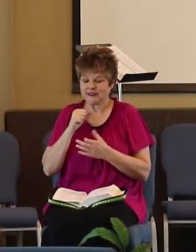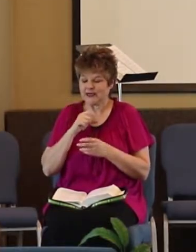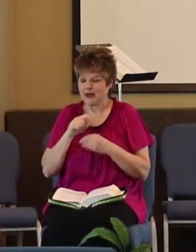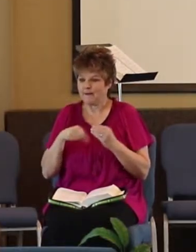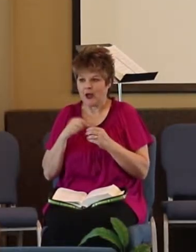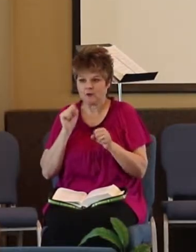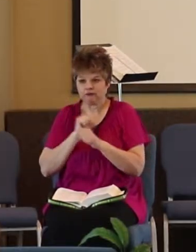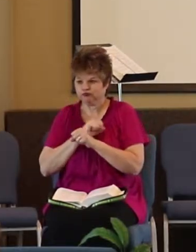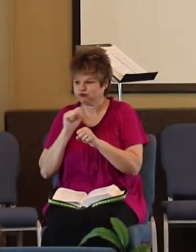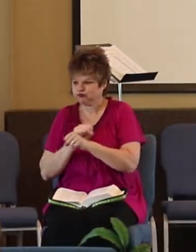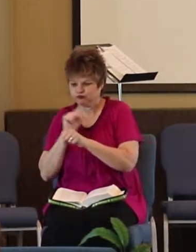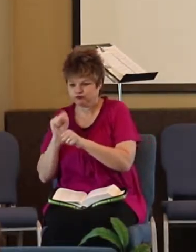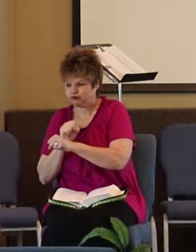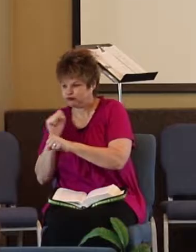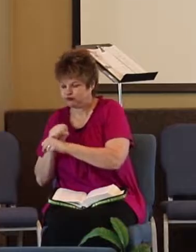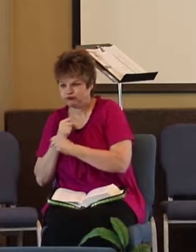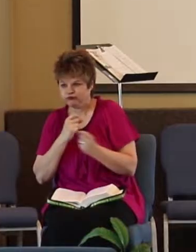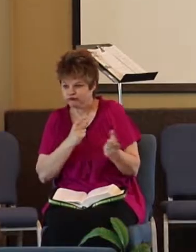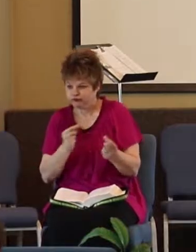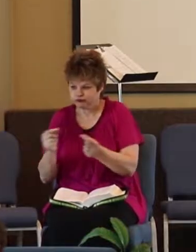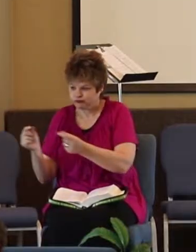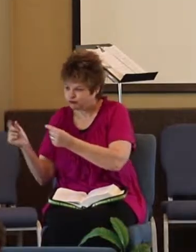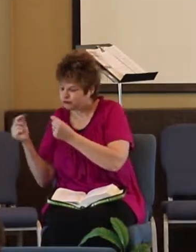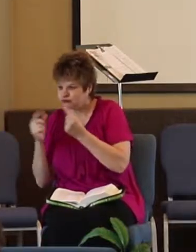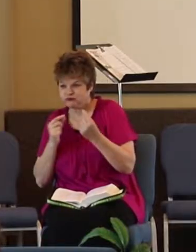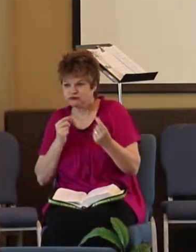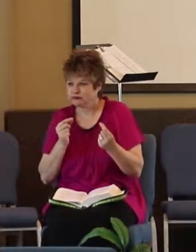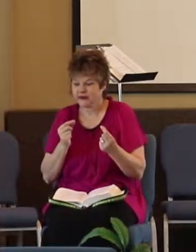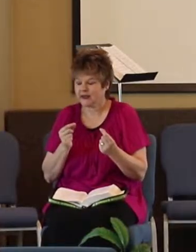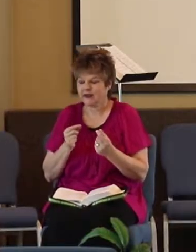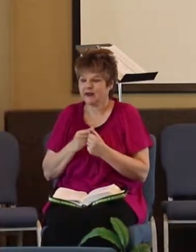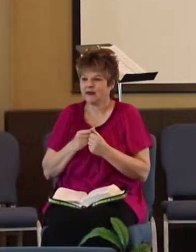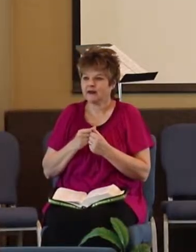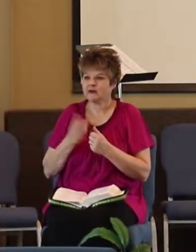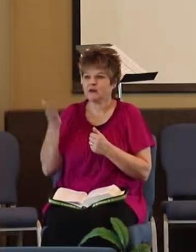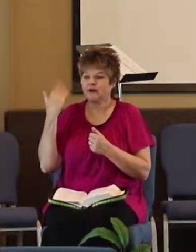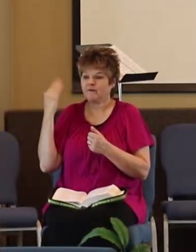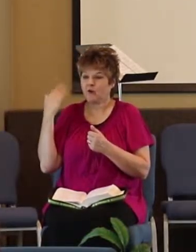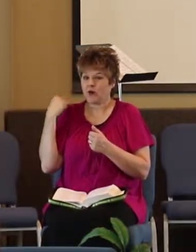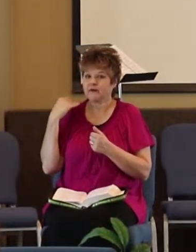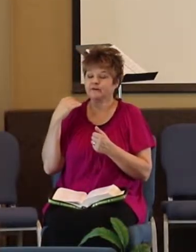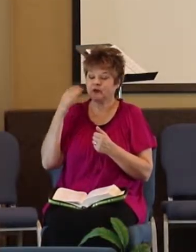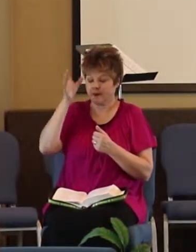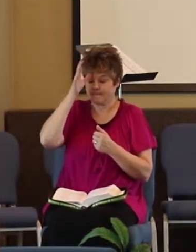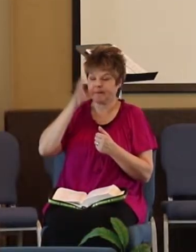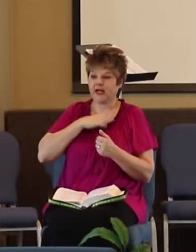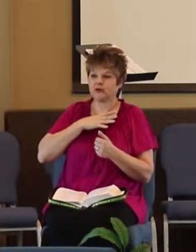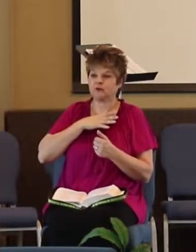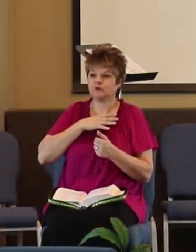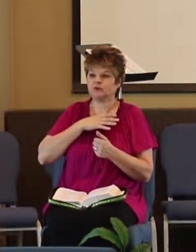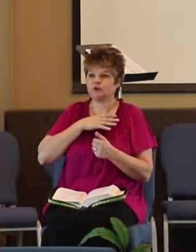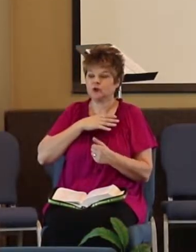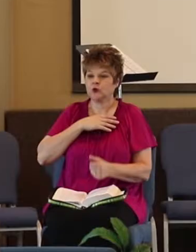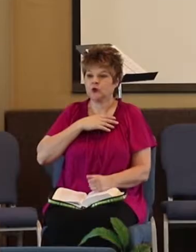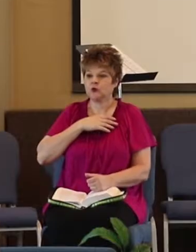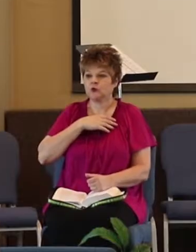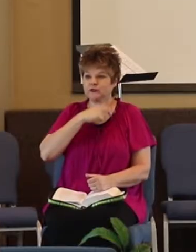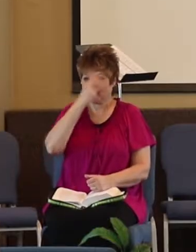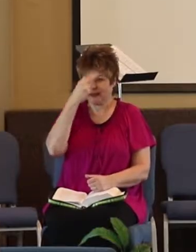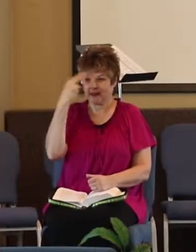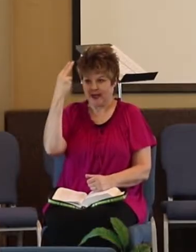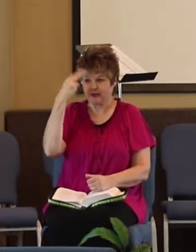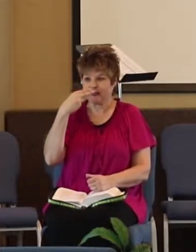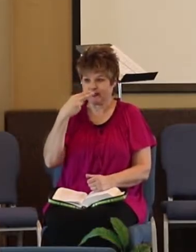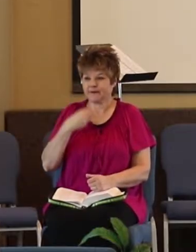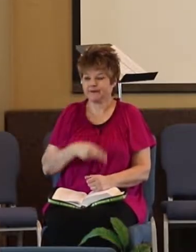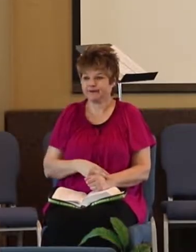about works. And because he used to be a Catholic, and he used to scourge himself and beat himself